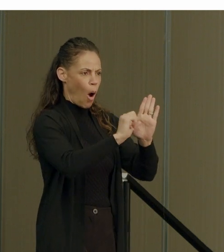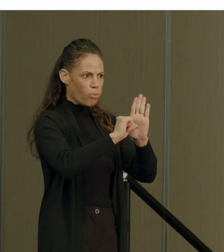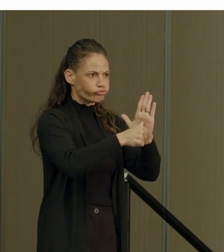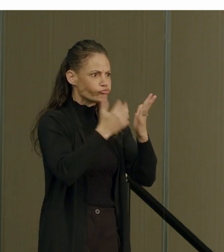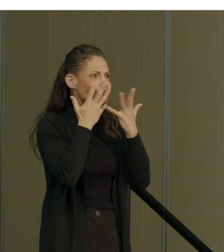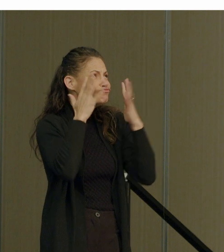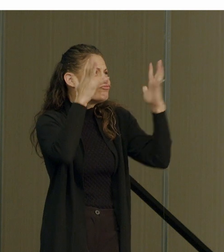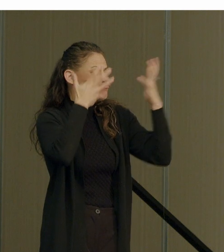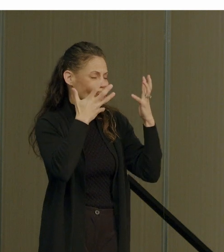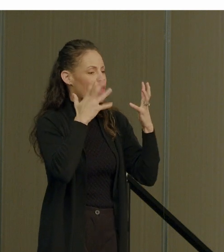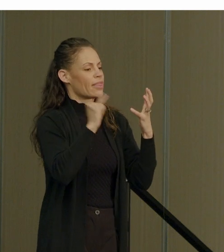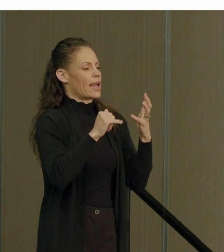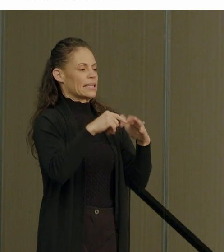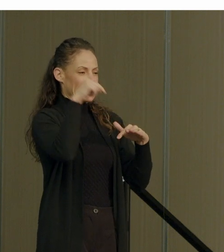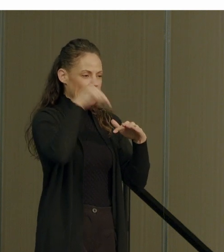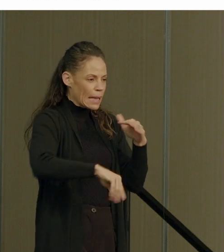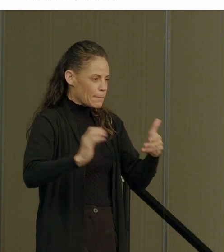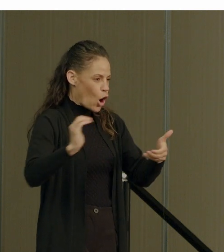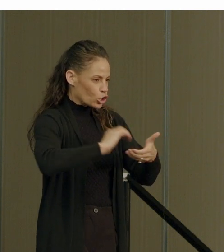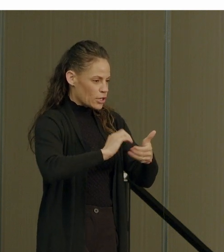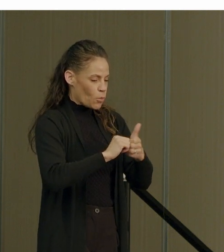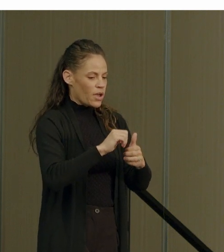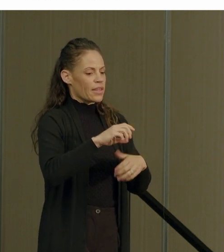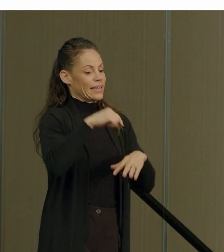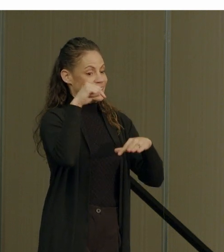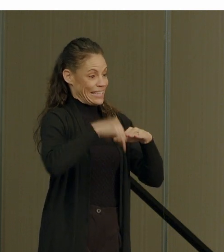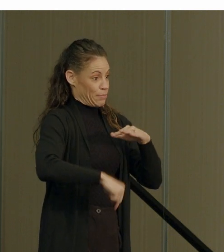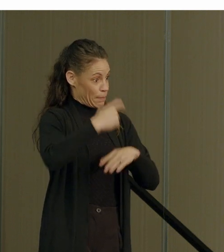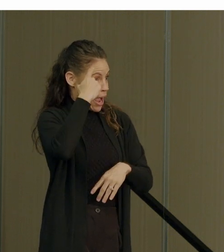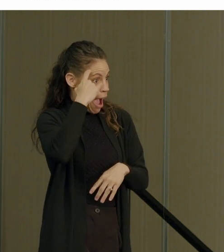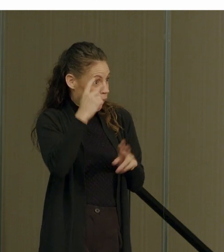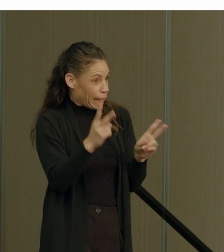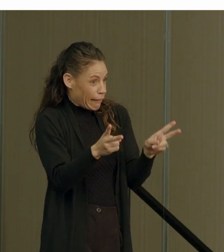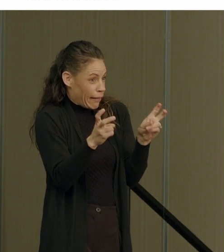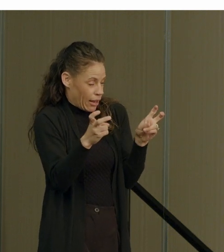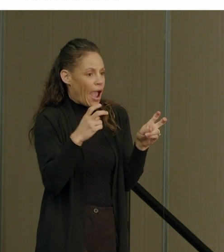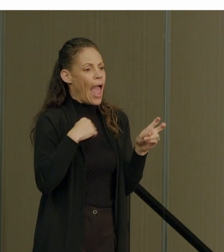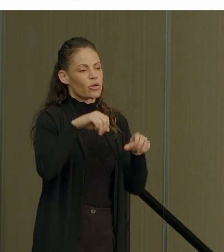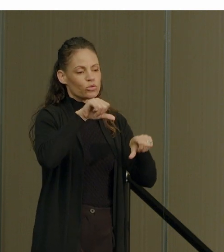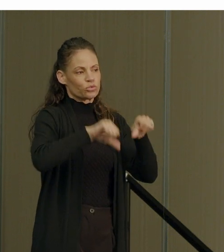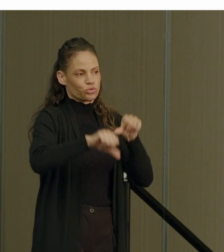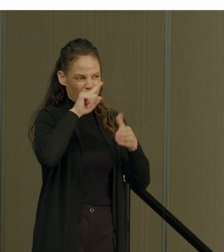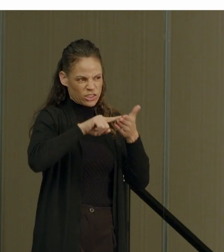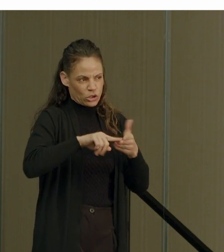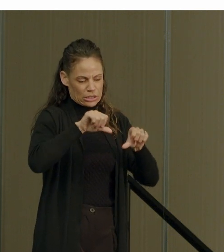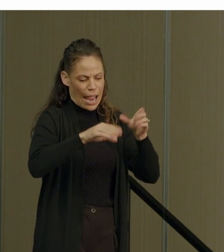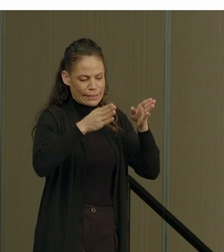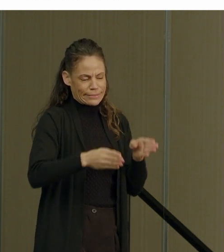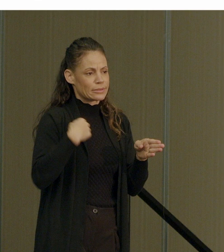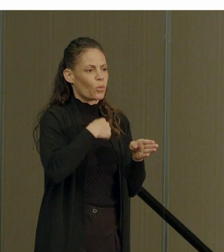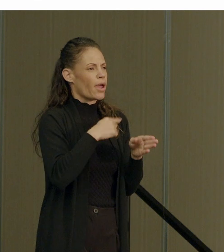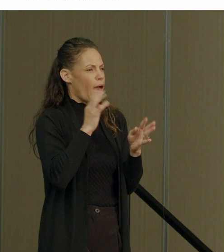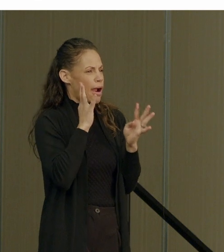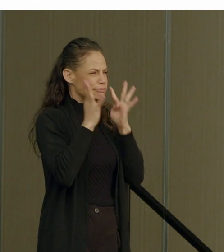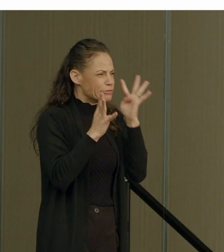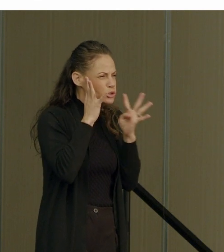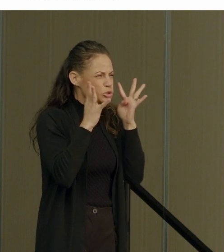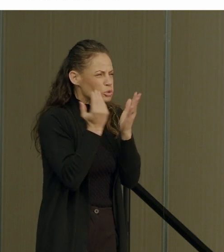a deep partnership with our Google DeepMind and AI research scientists, so we're excited to be exploring new innovations in this